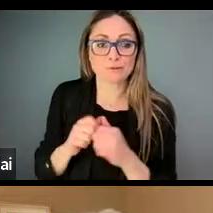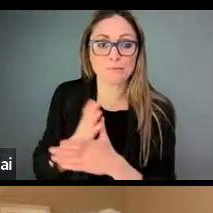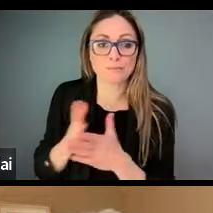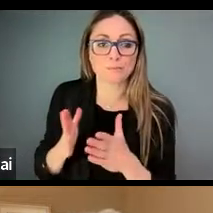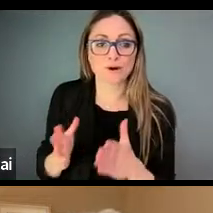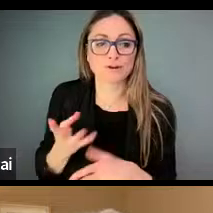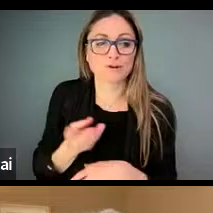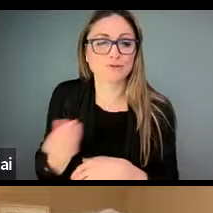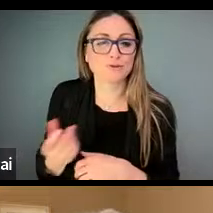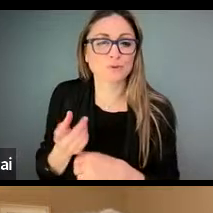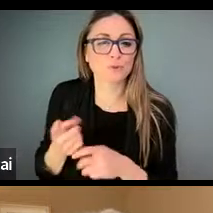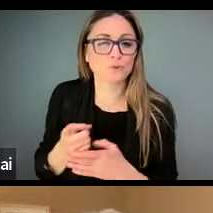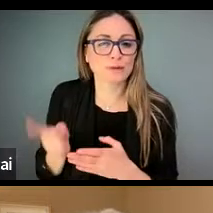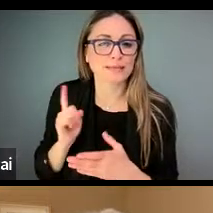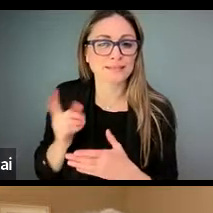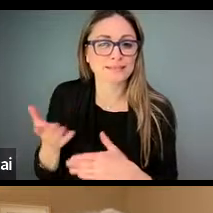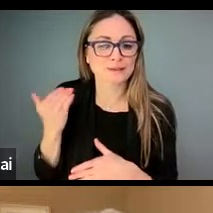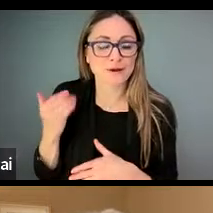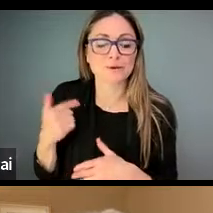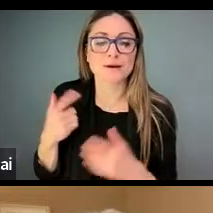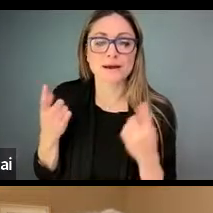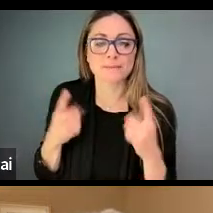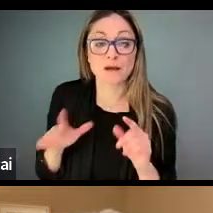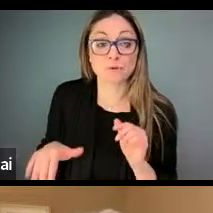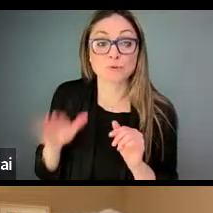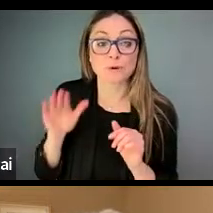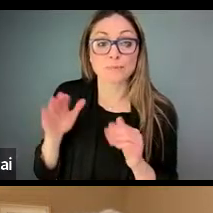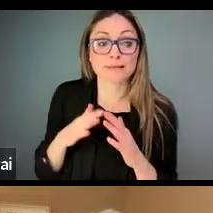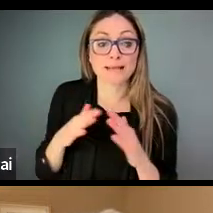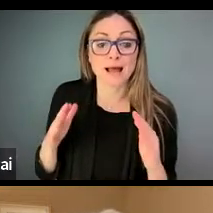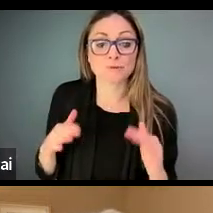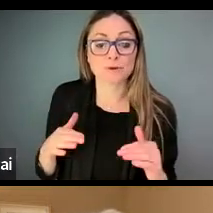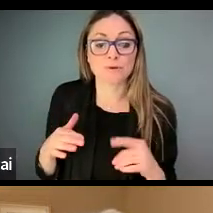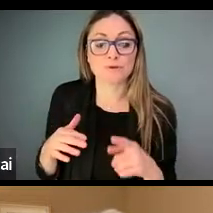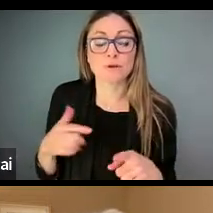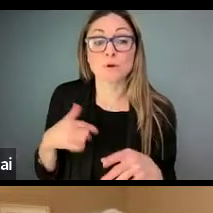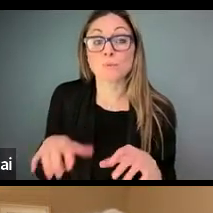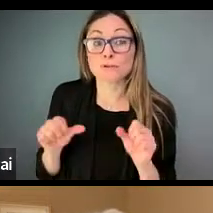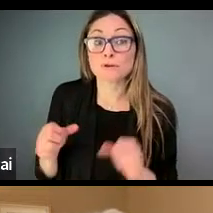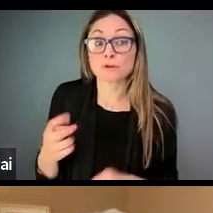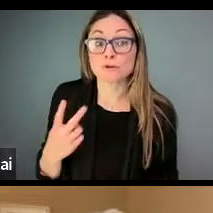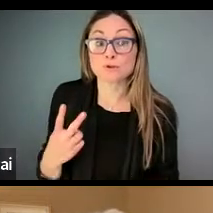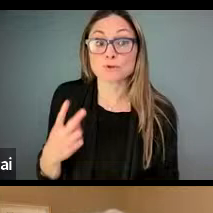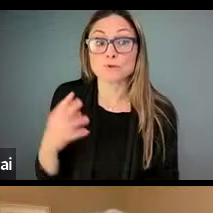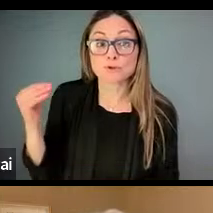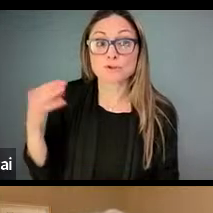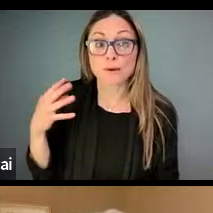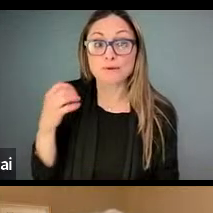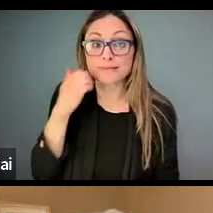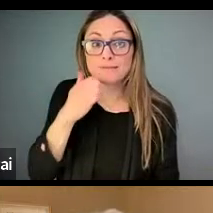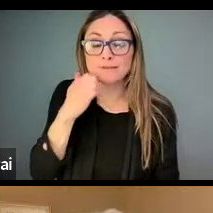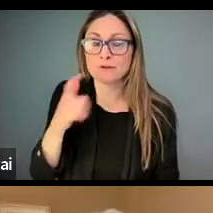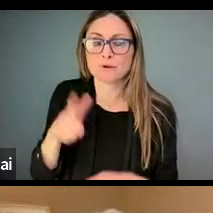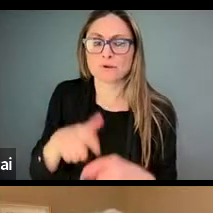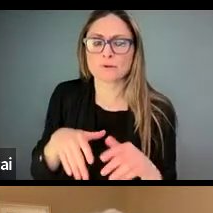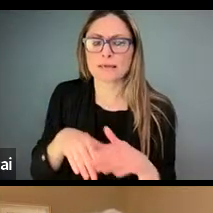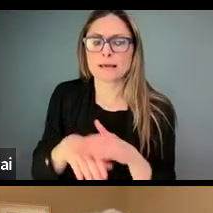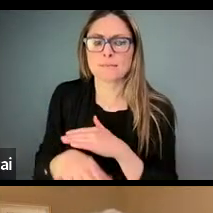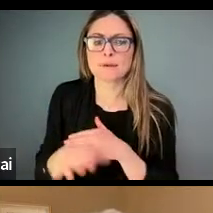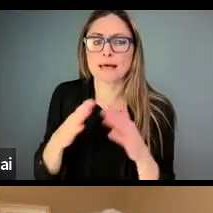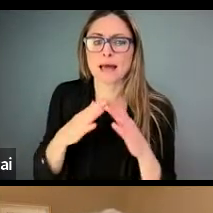ago. So I grew up in a household where we took 2 showers a day because we couldn't come in the house smelling like the